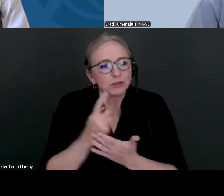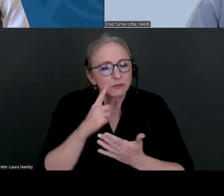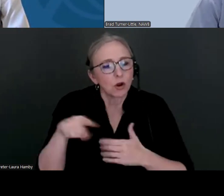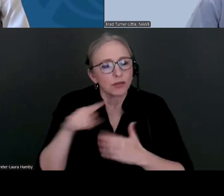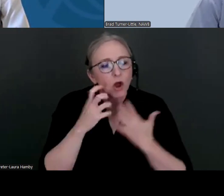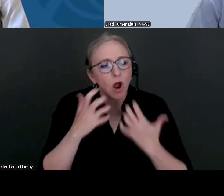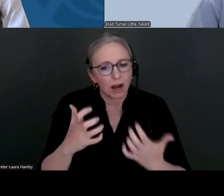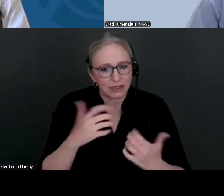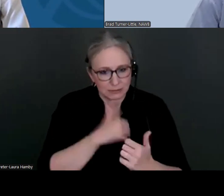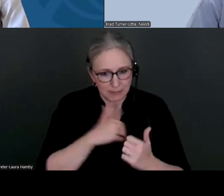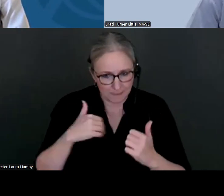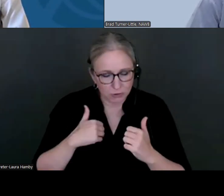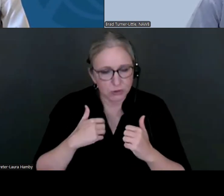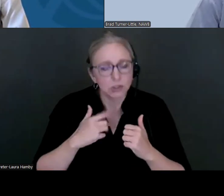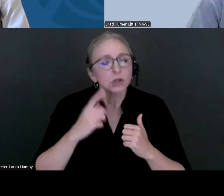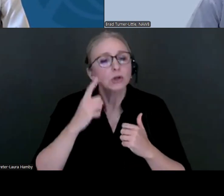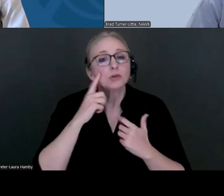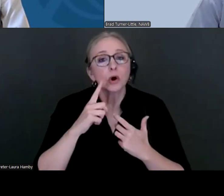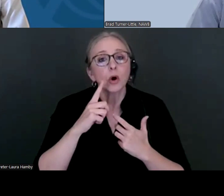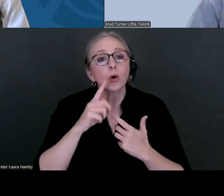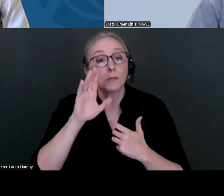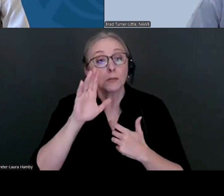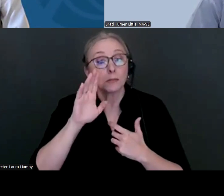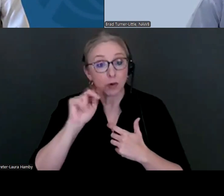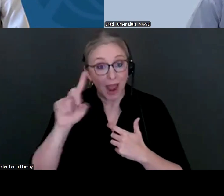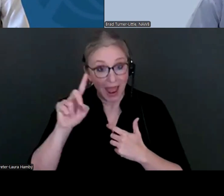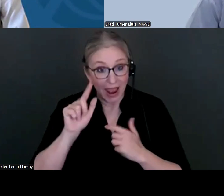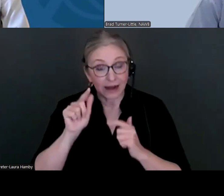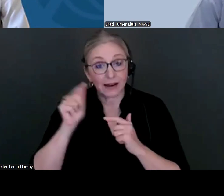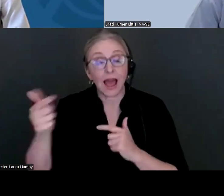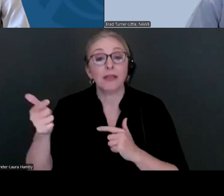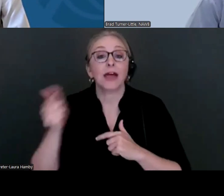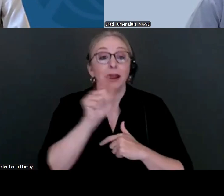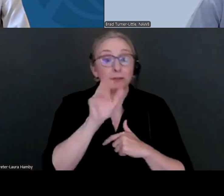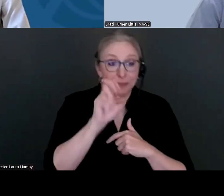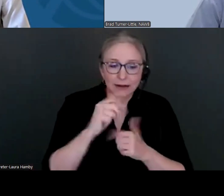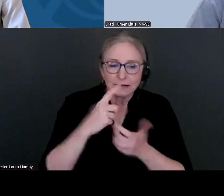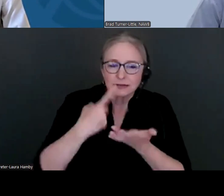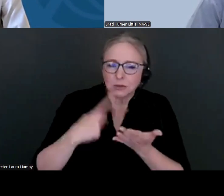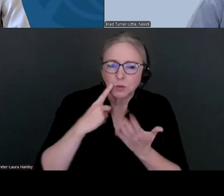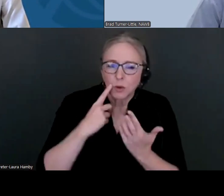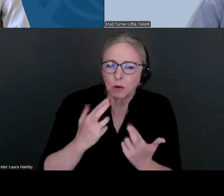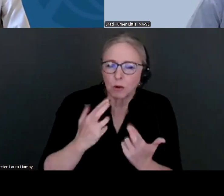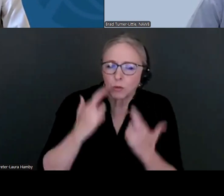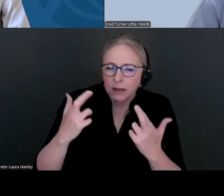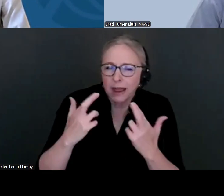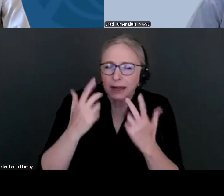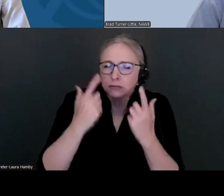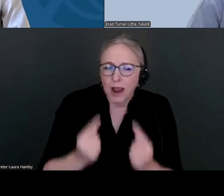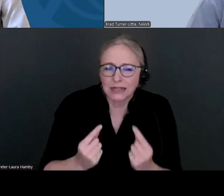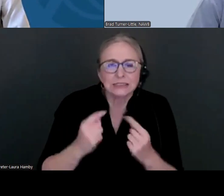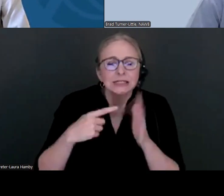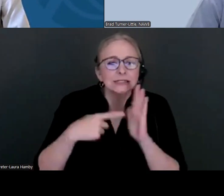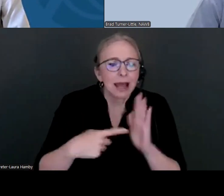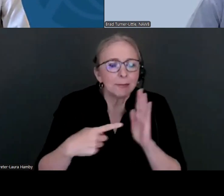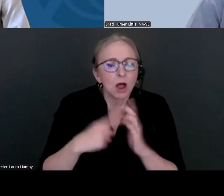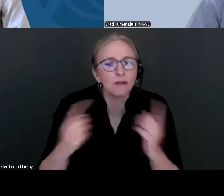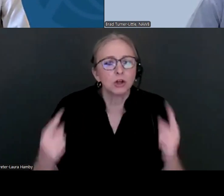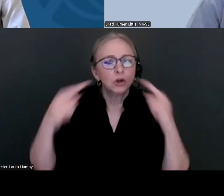audience members. So we'll come to you, Brad, and then to you, Ben, around what are some recommended practices or examples of